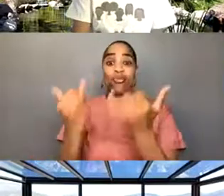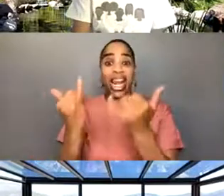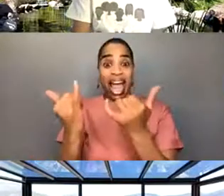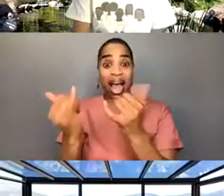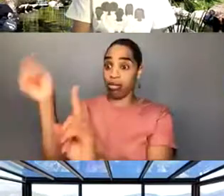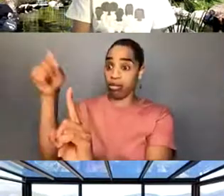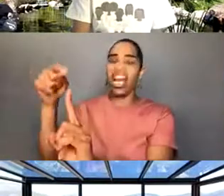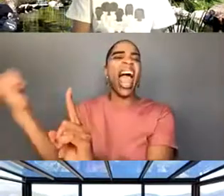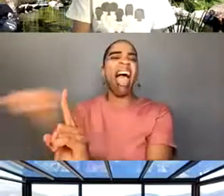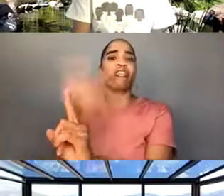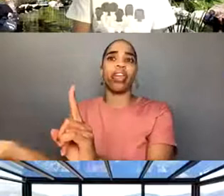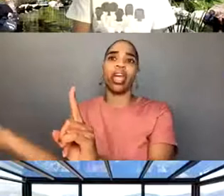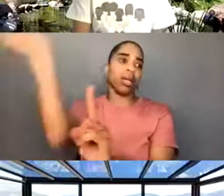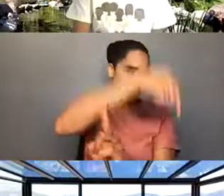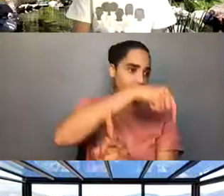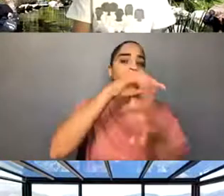slavery.